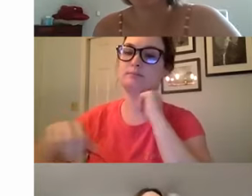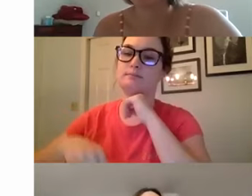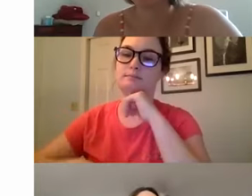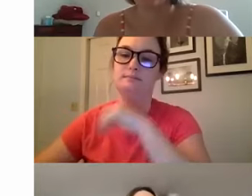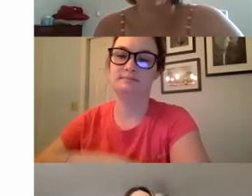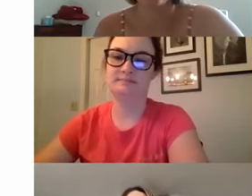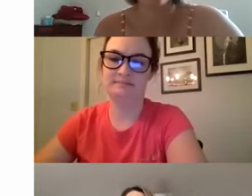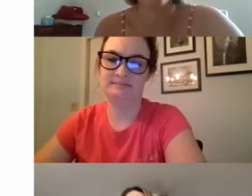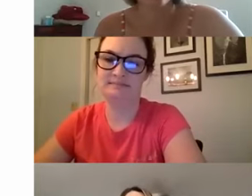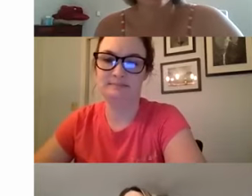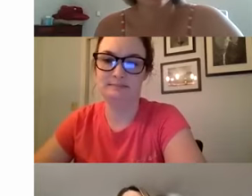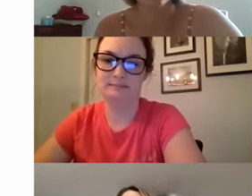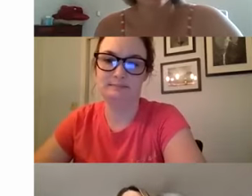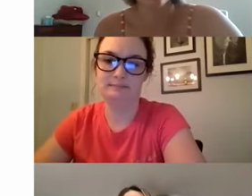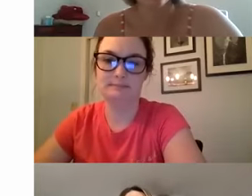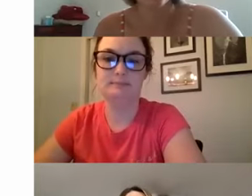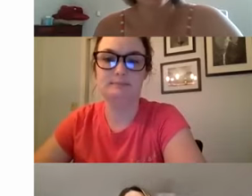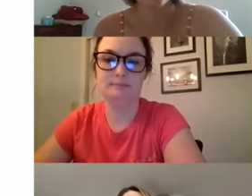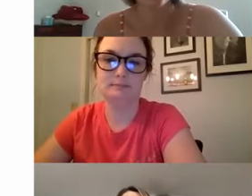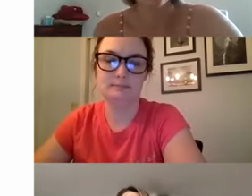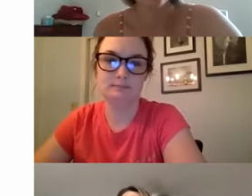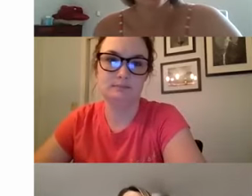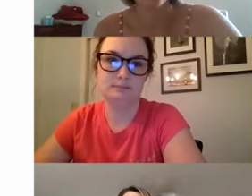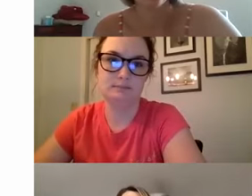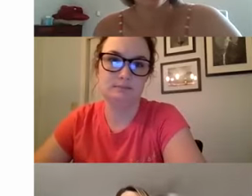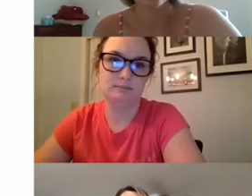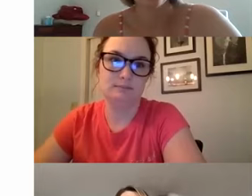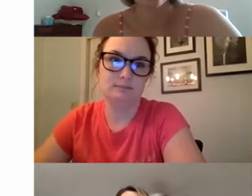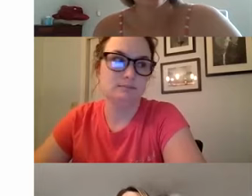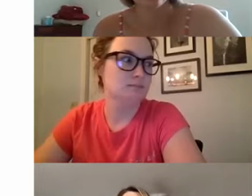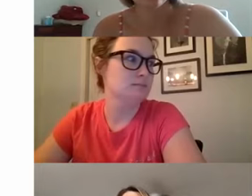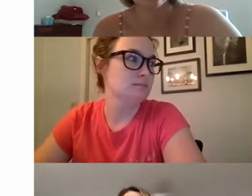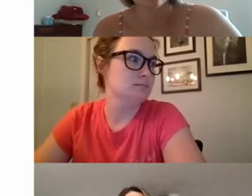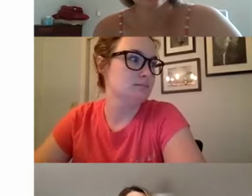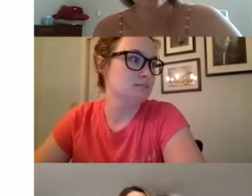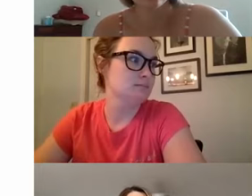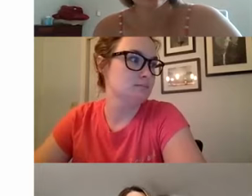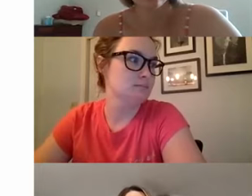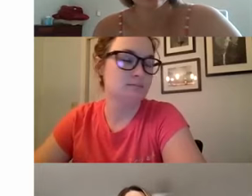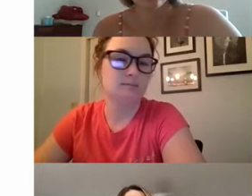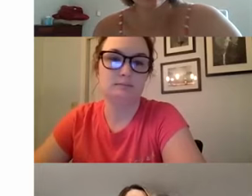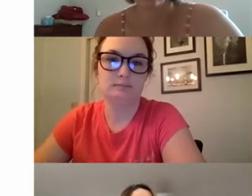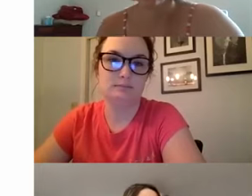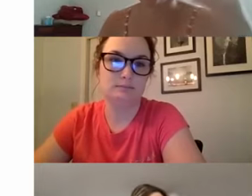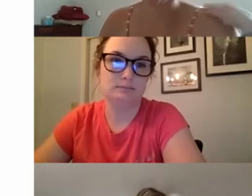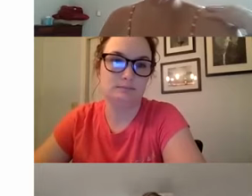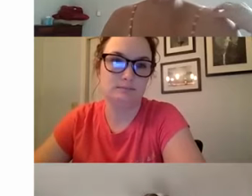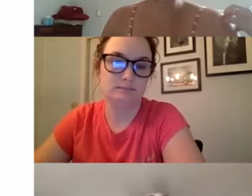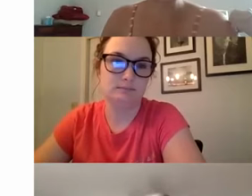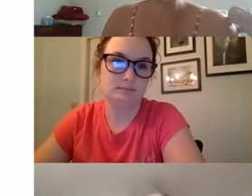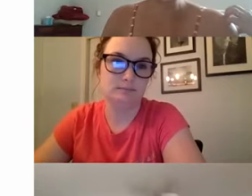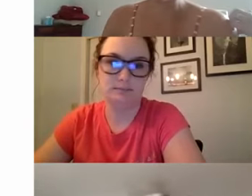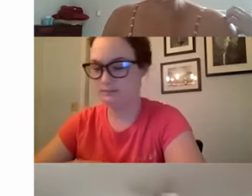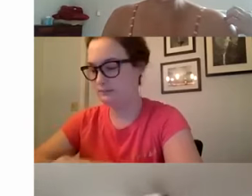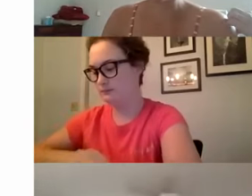Describe each one and compare them. Excellent. One of the important things in a compare and contrast